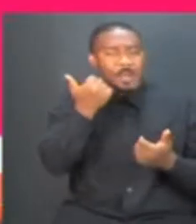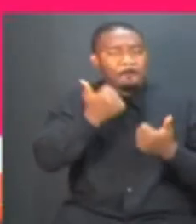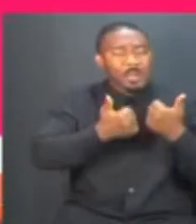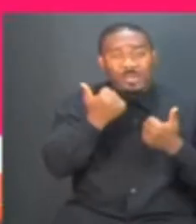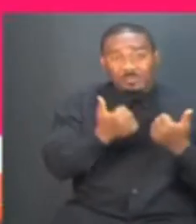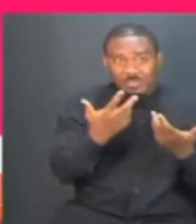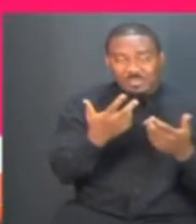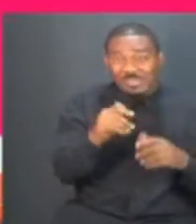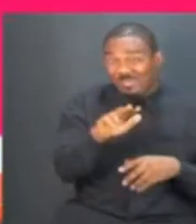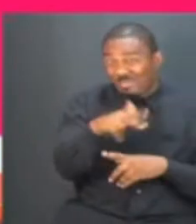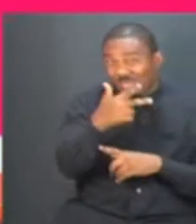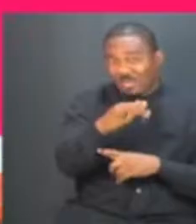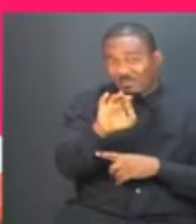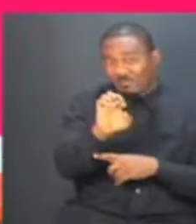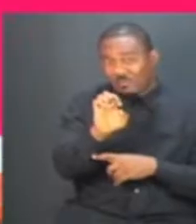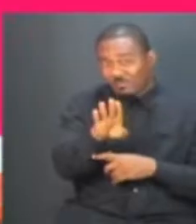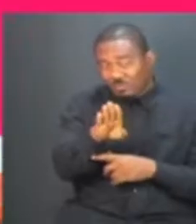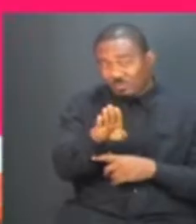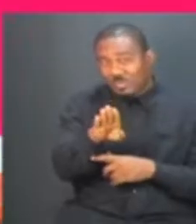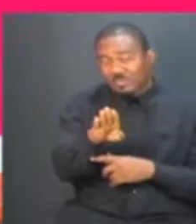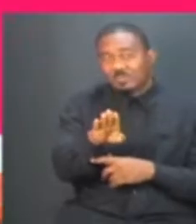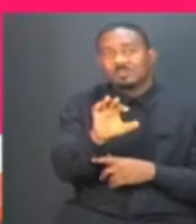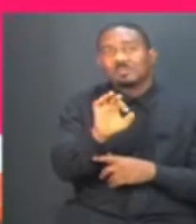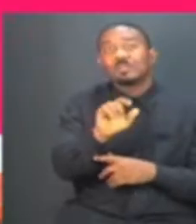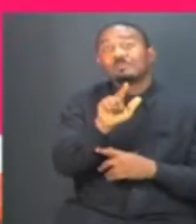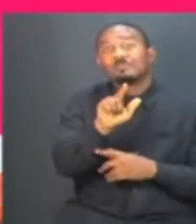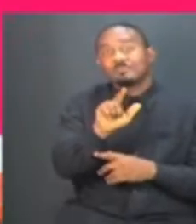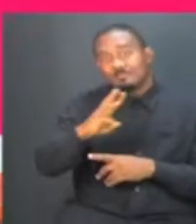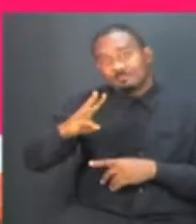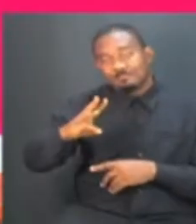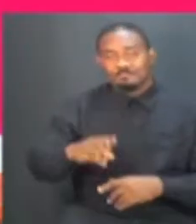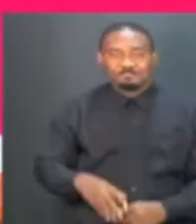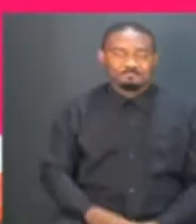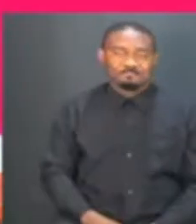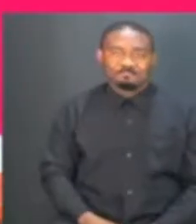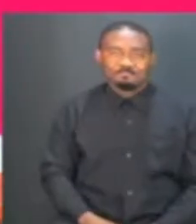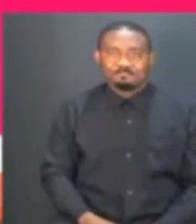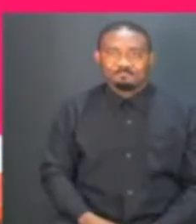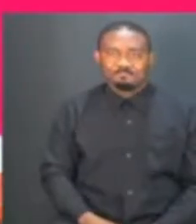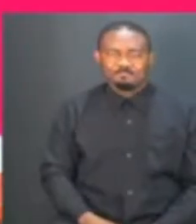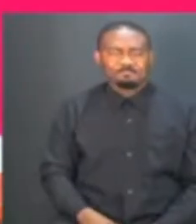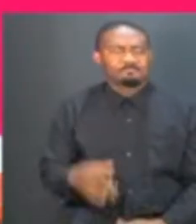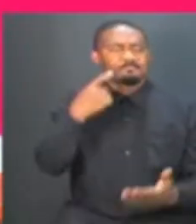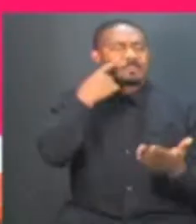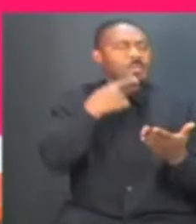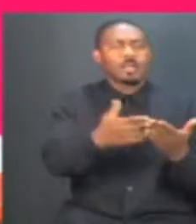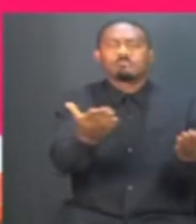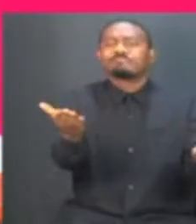February 2026. Honourable members, it is for your correction. Any corrections?